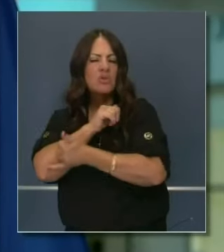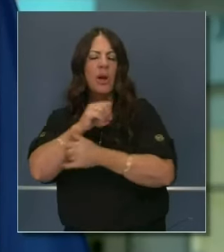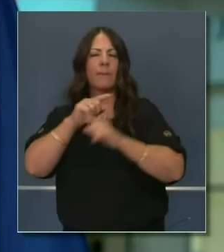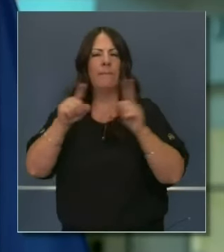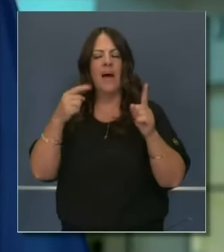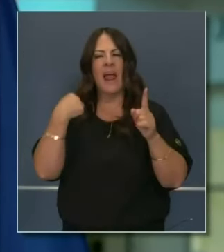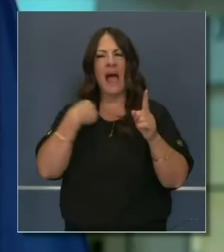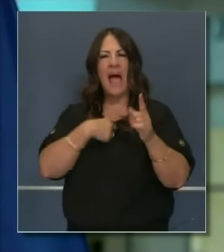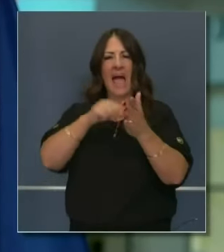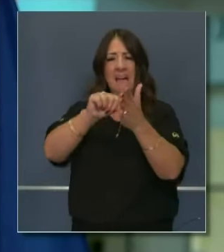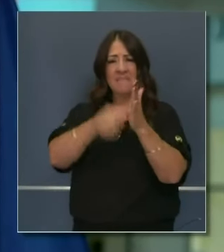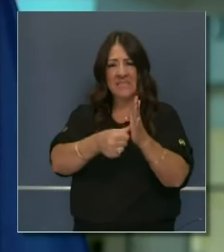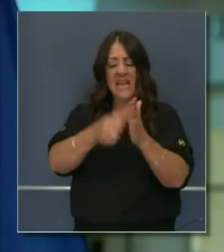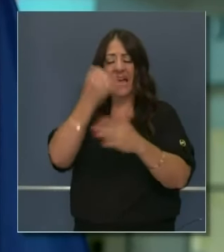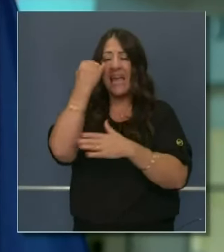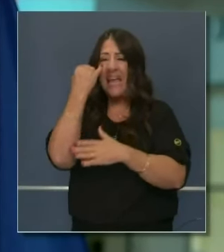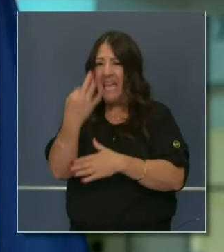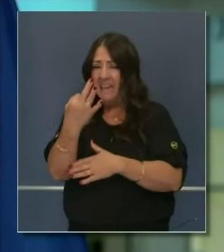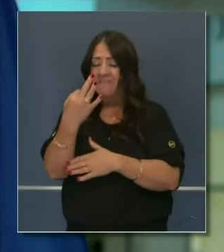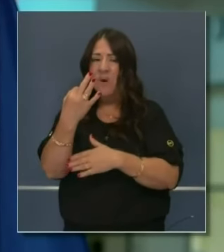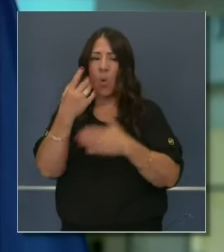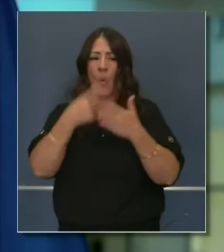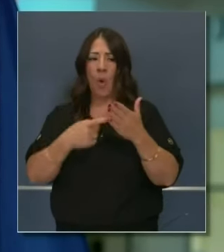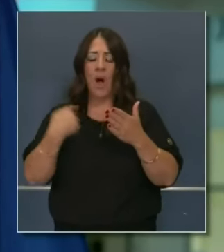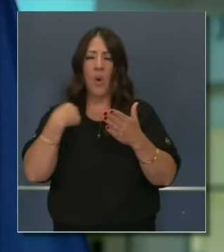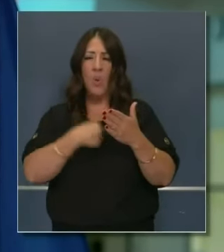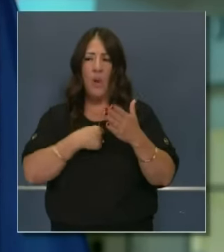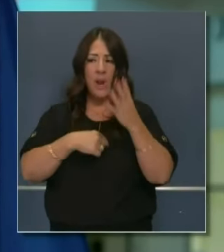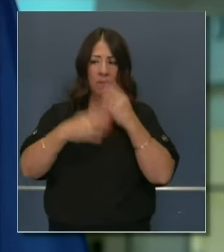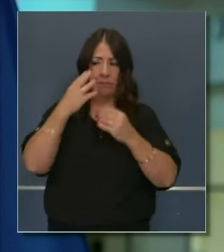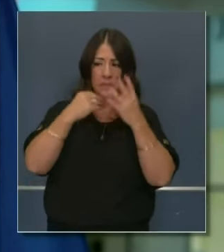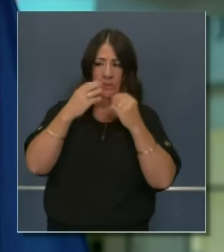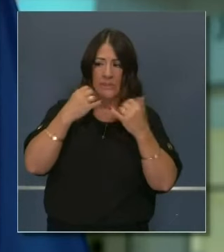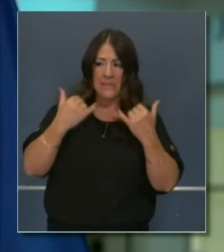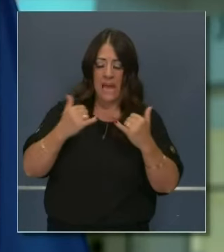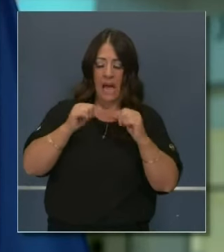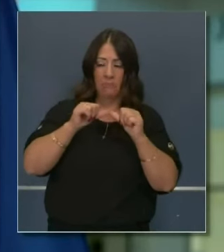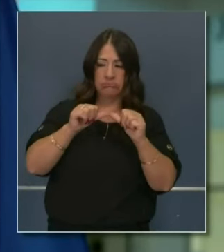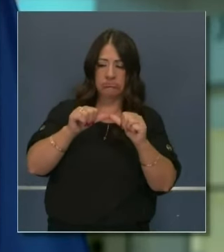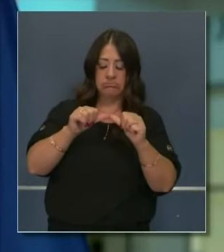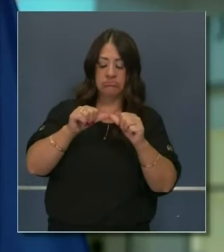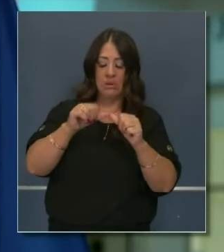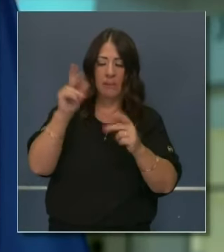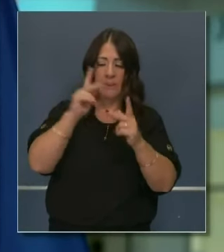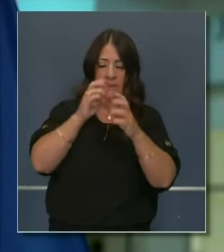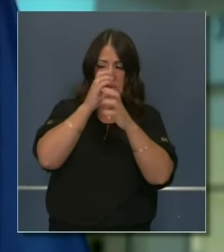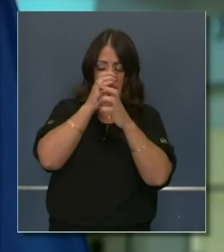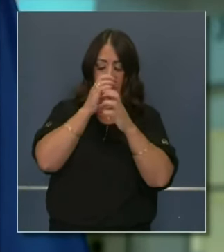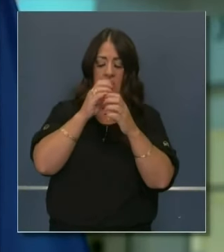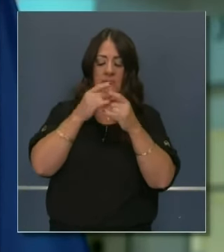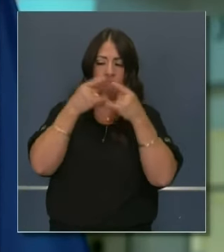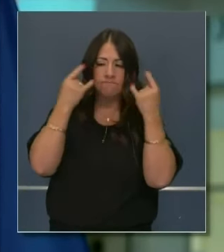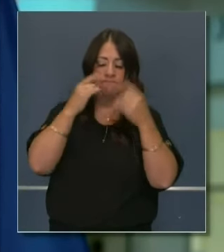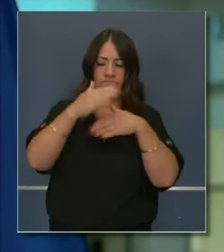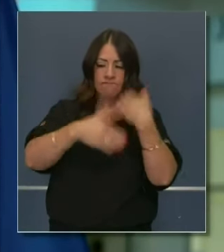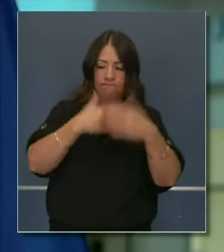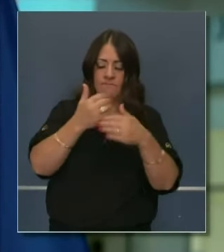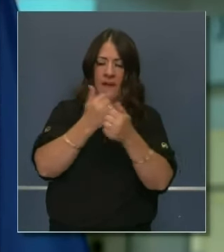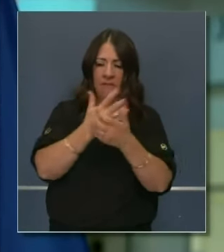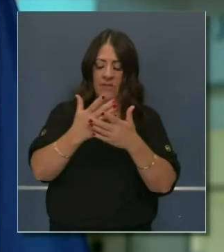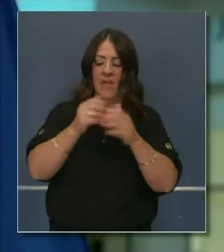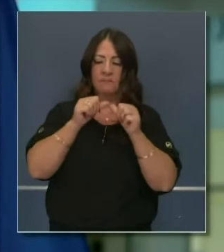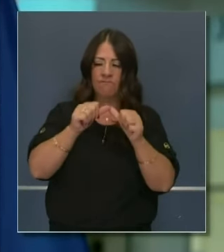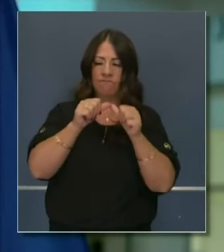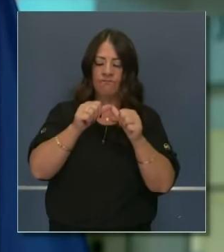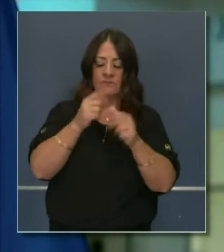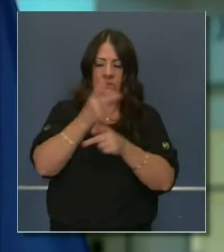emphasize, if the conditions that we're experiencing now maintain, we believe that through a number of efforts, the ongoing